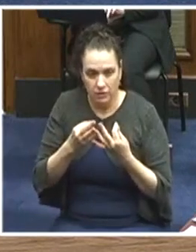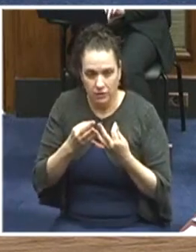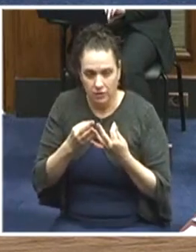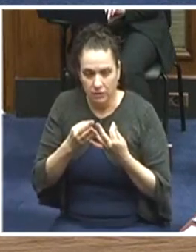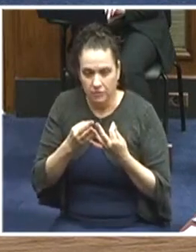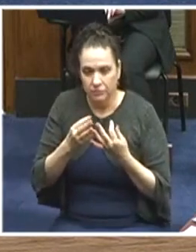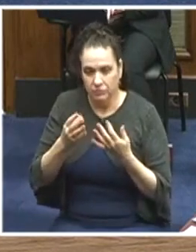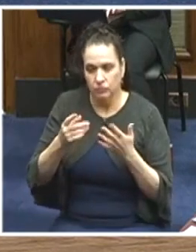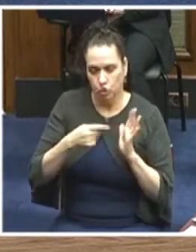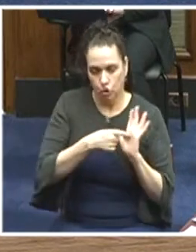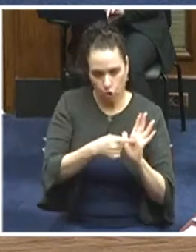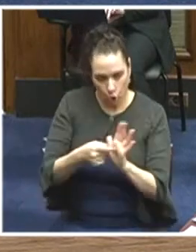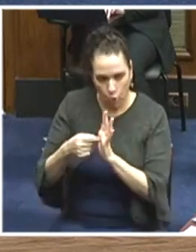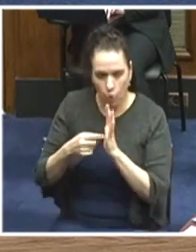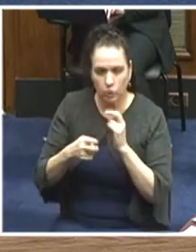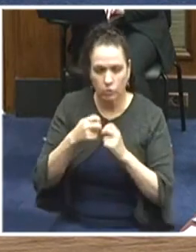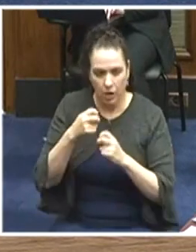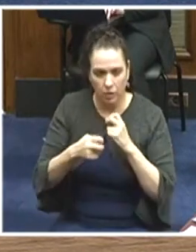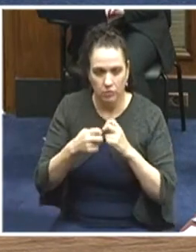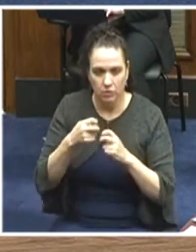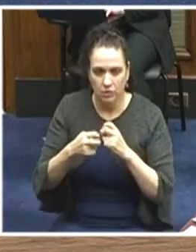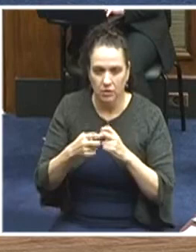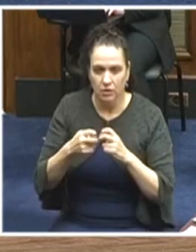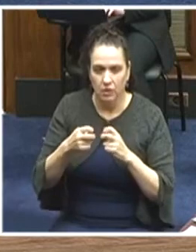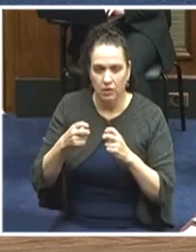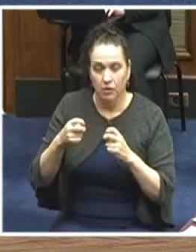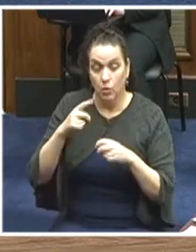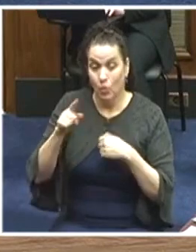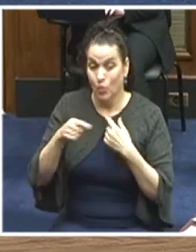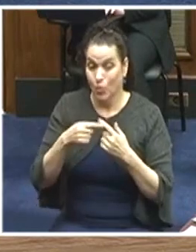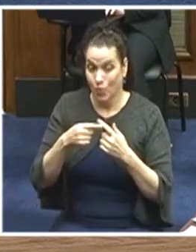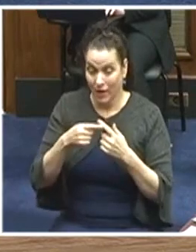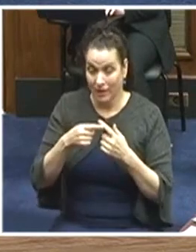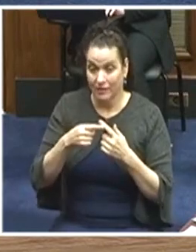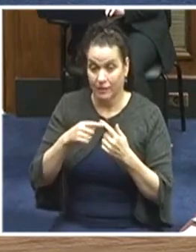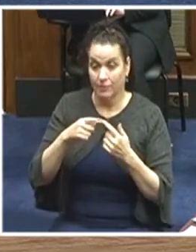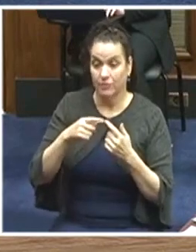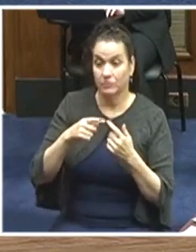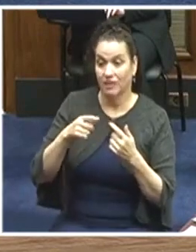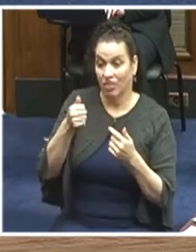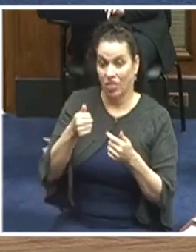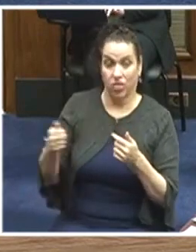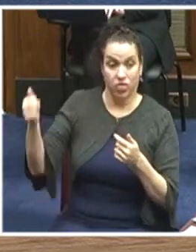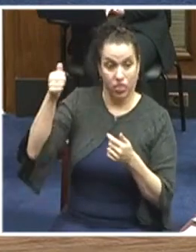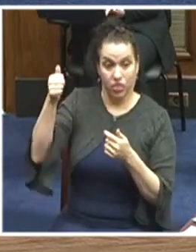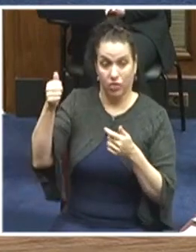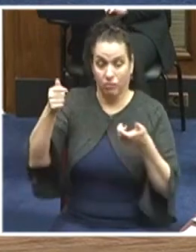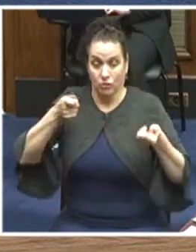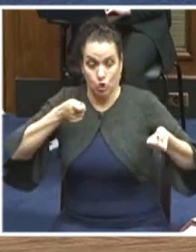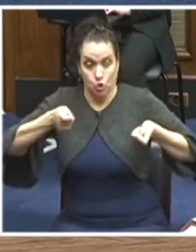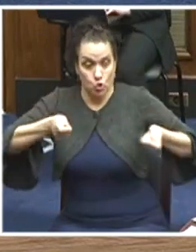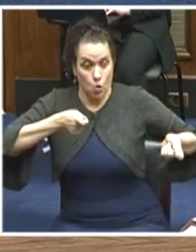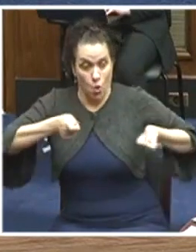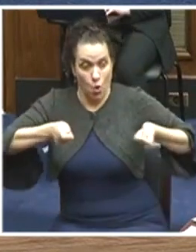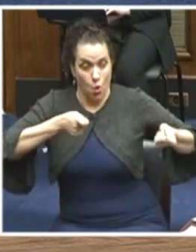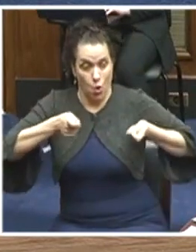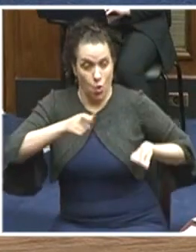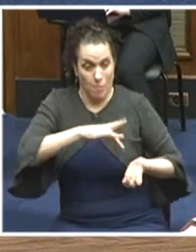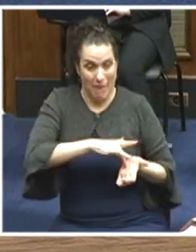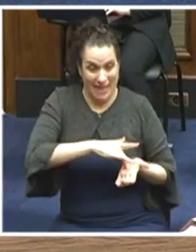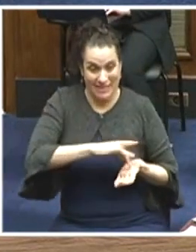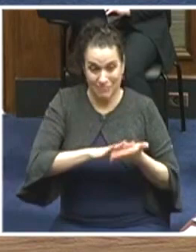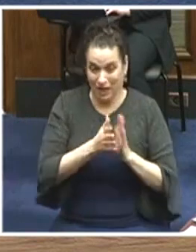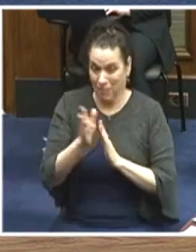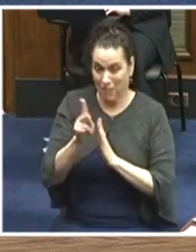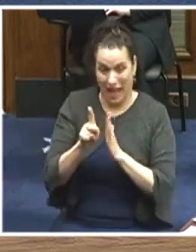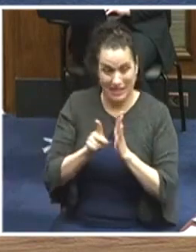mine. Scarcity under such authoritarian medicine becomes policy. And by that I mean this. Those long wait times